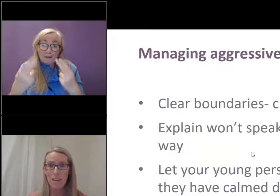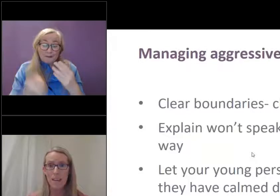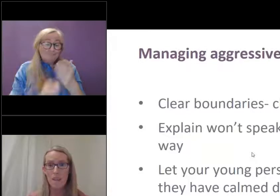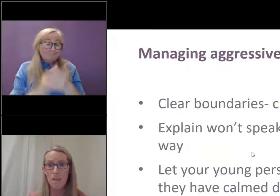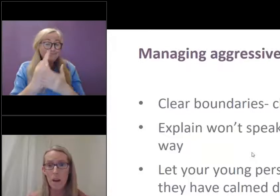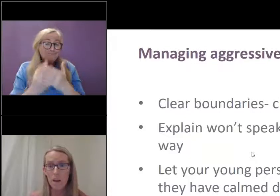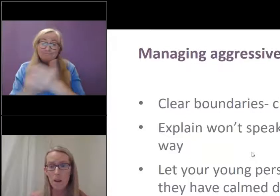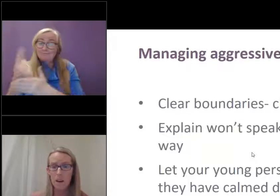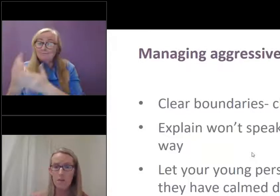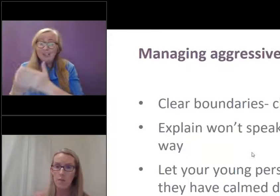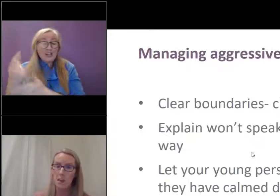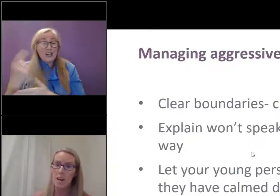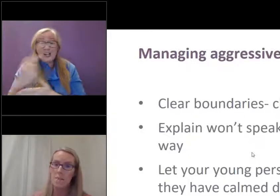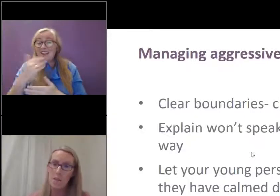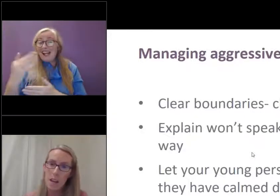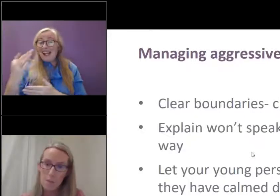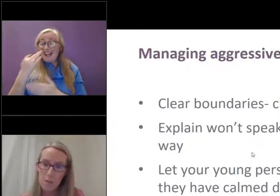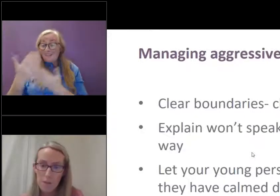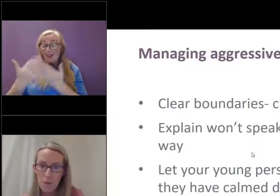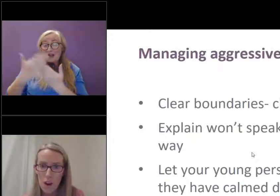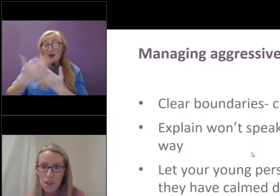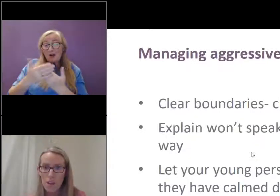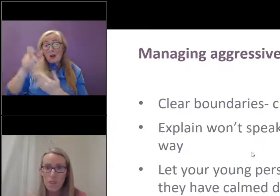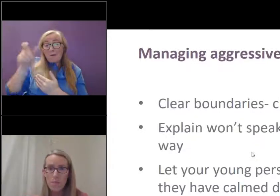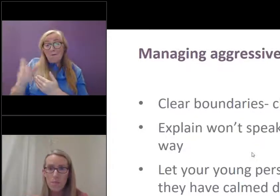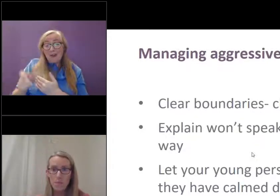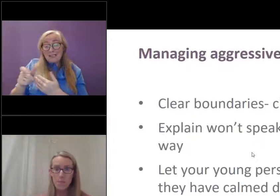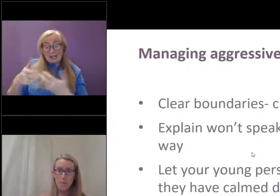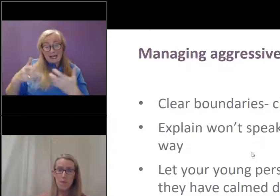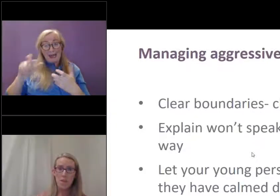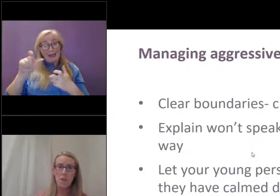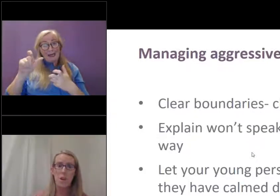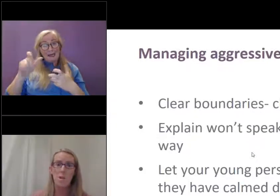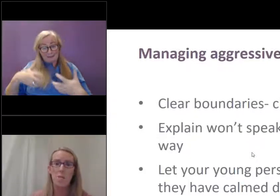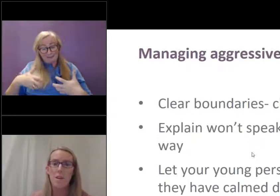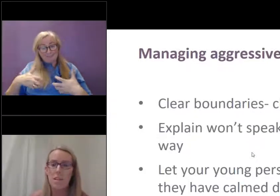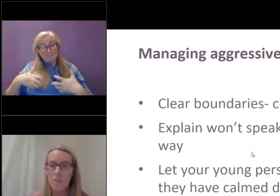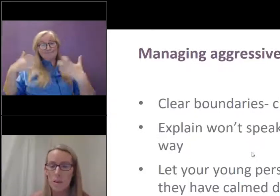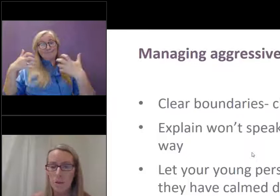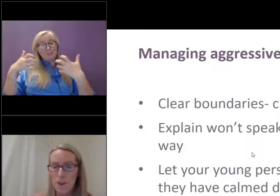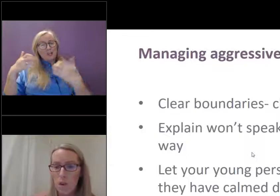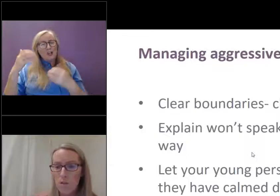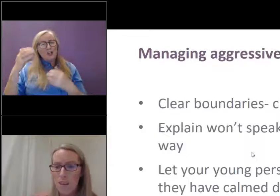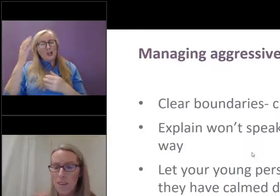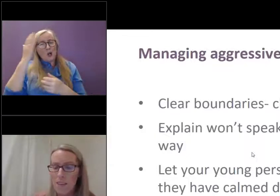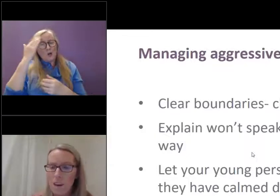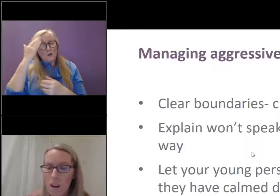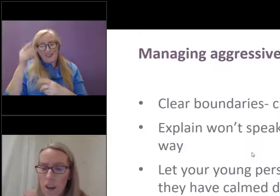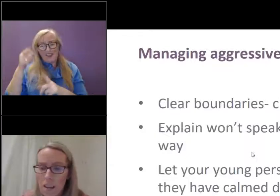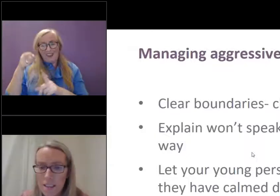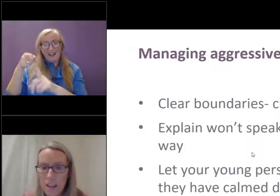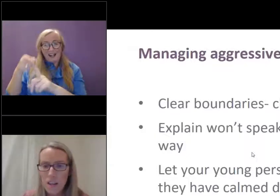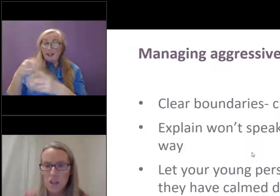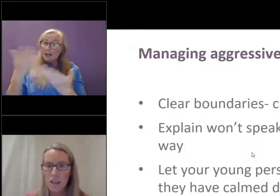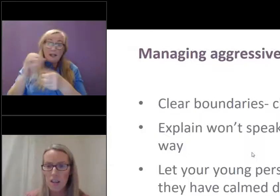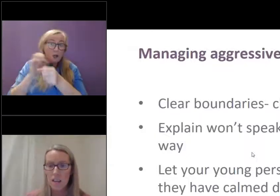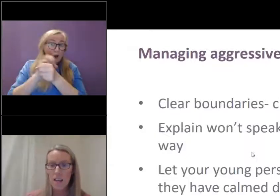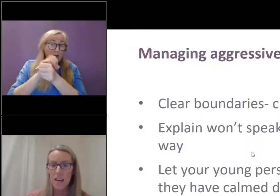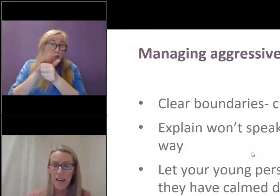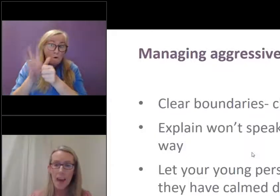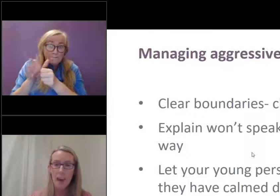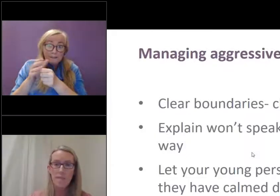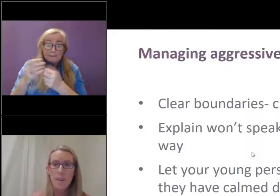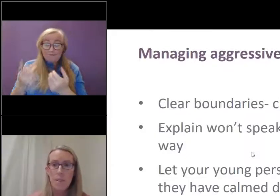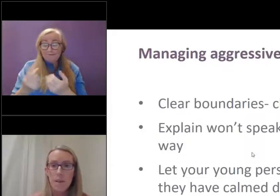young person is displaying kind of a little bit of aggression, you know, because I suppose with COVID and that kind of isolation